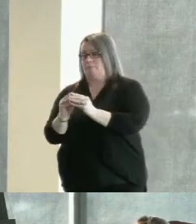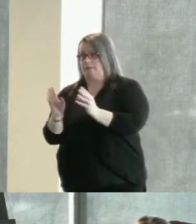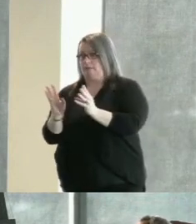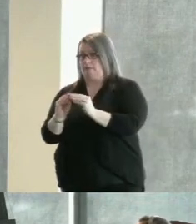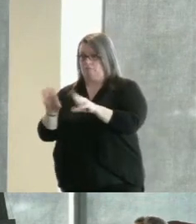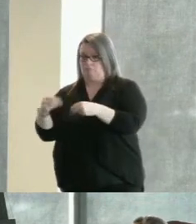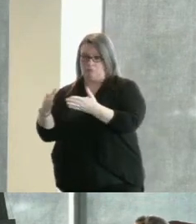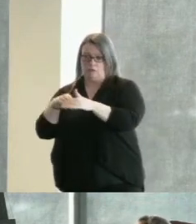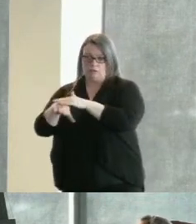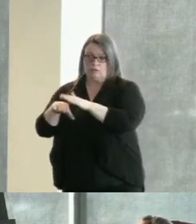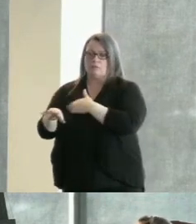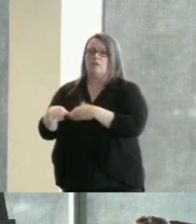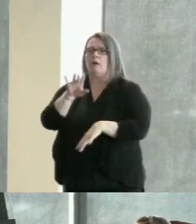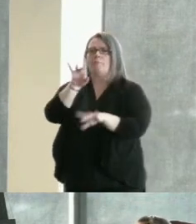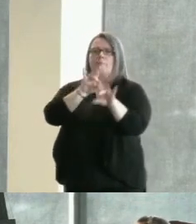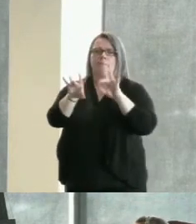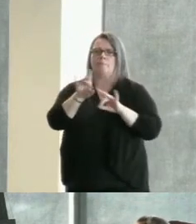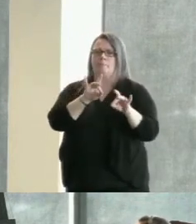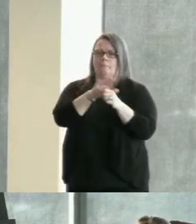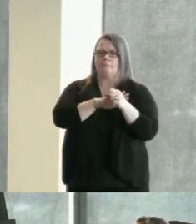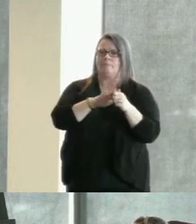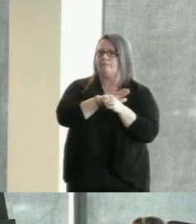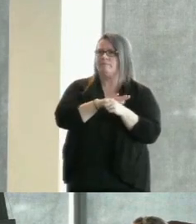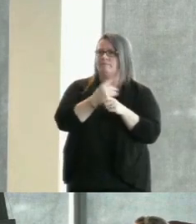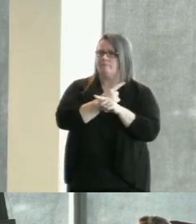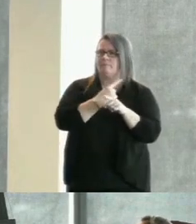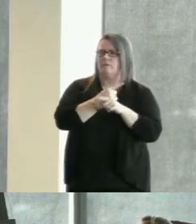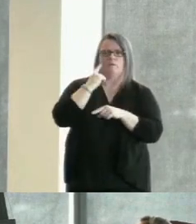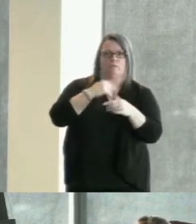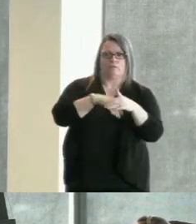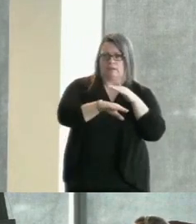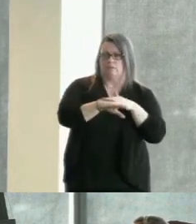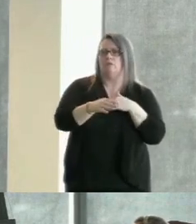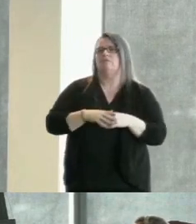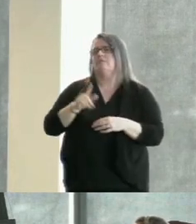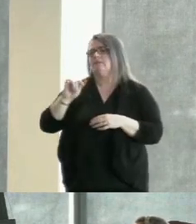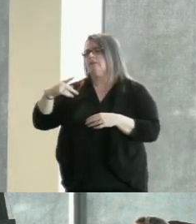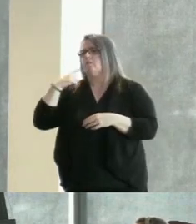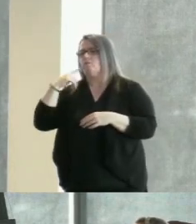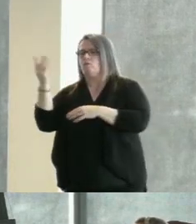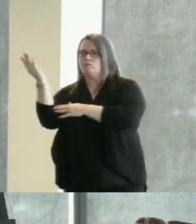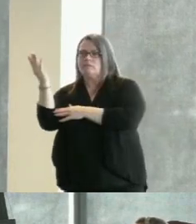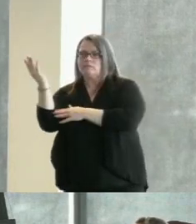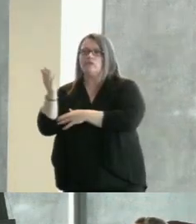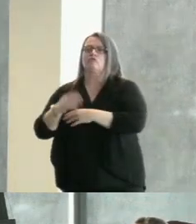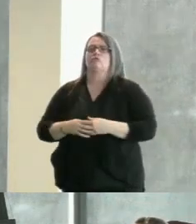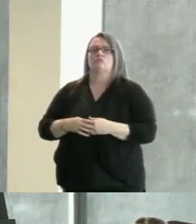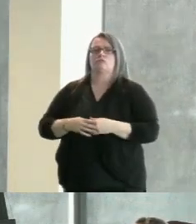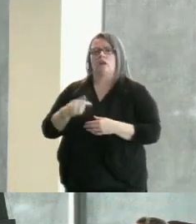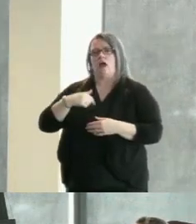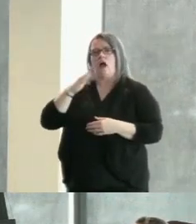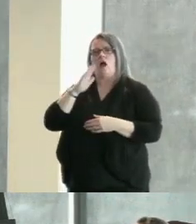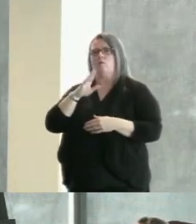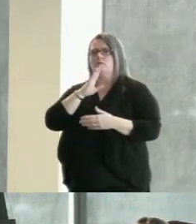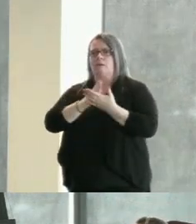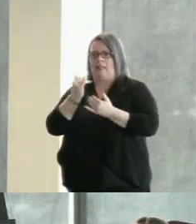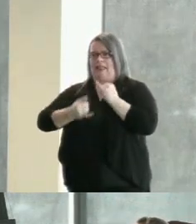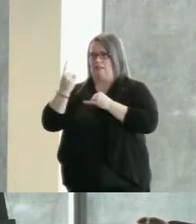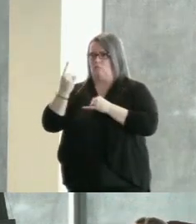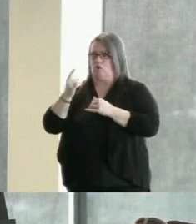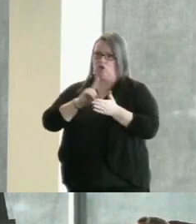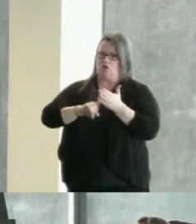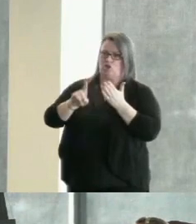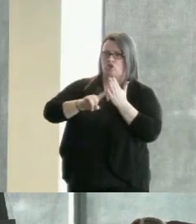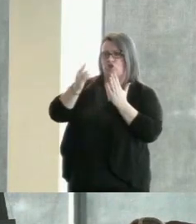selecting accessible venues, tips for speakers and presenters, and such. So I'm going to look at the last one, a checklist for